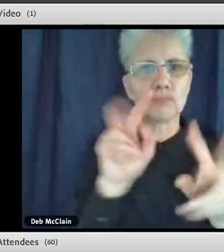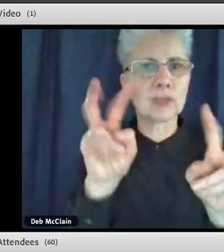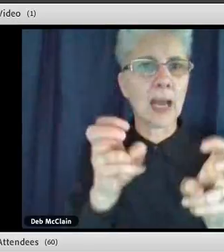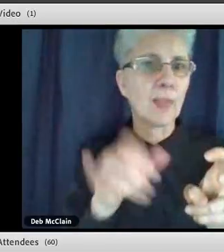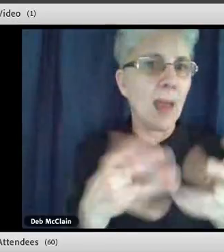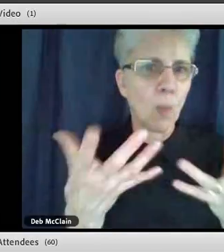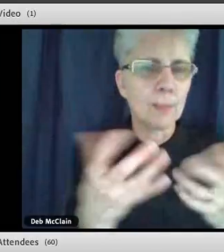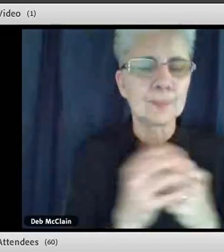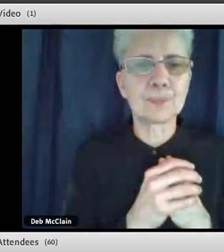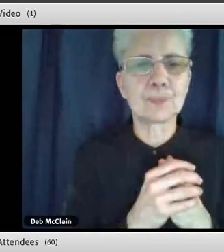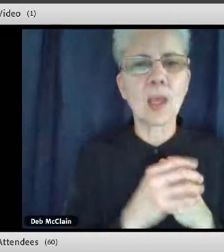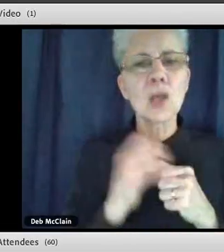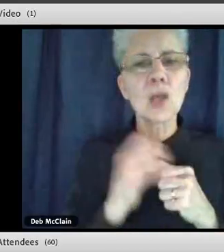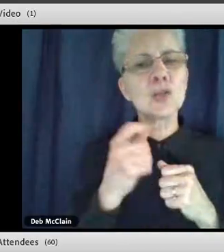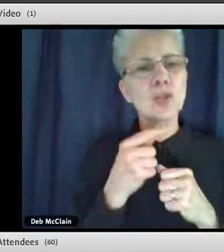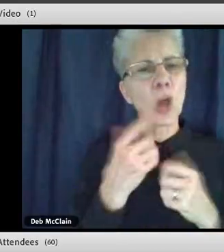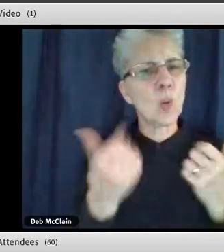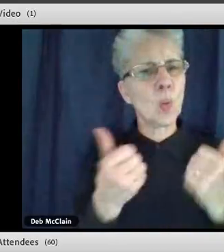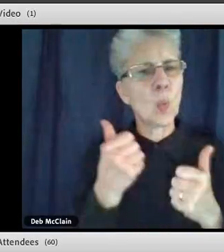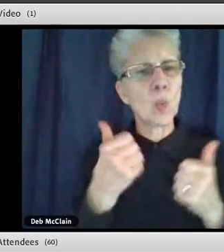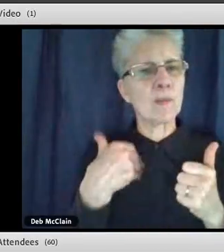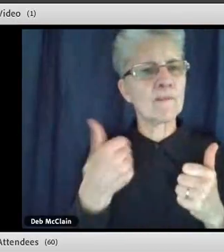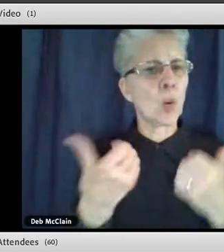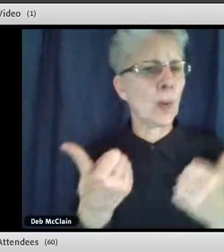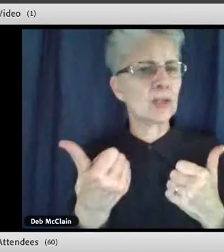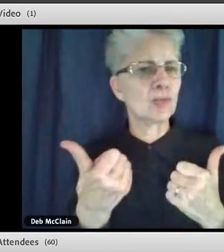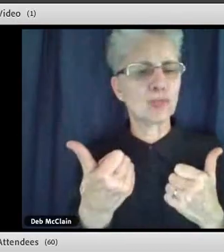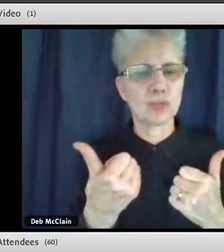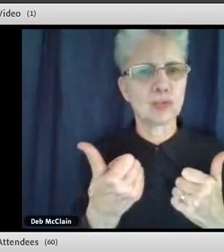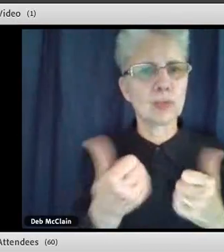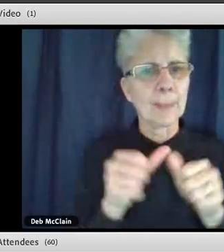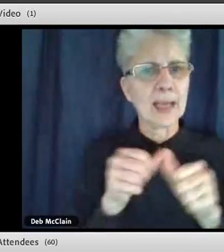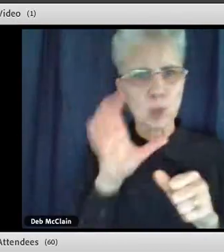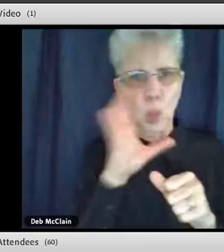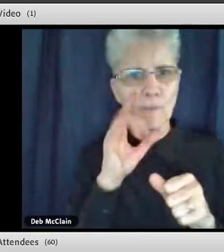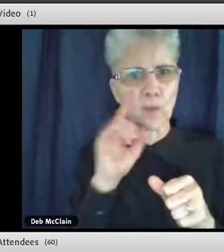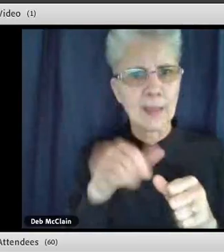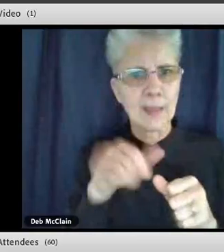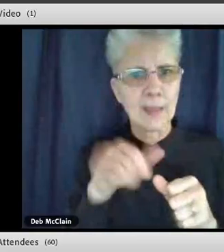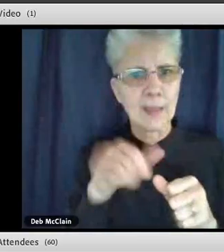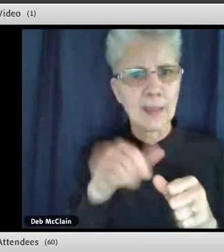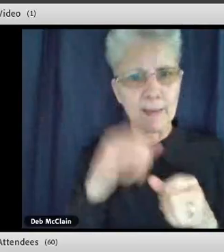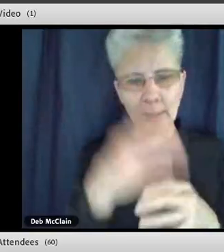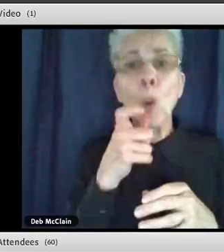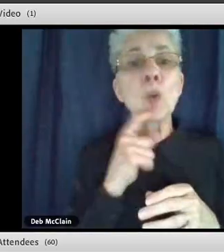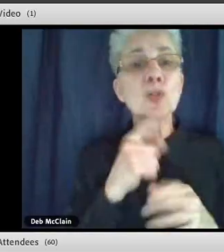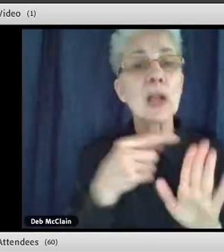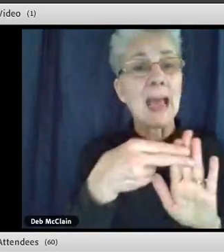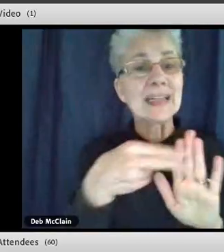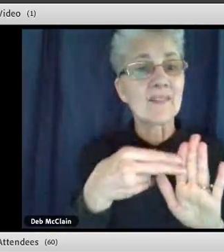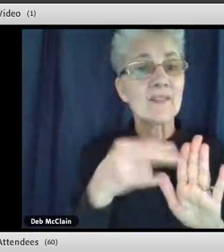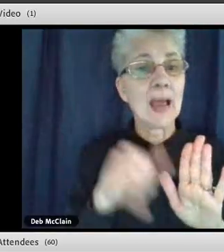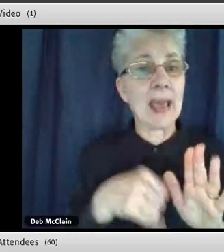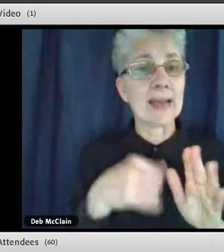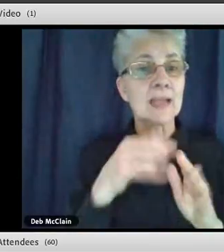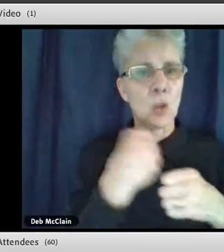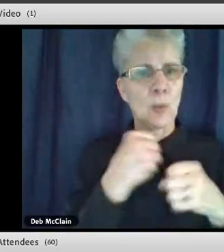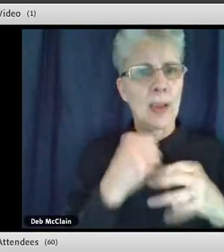preferred place to go? And also, who should I identify as the creator of a work, and how should I transcribe that